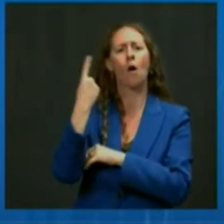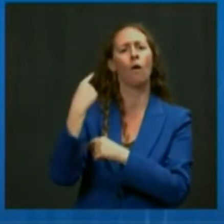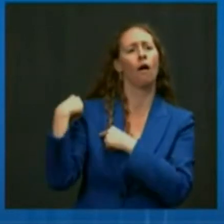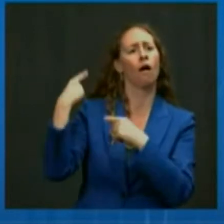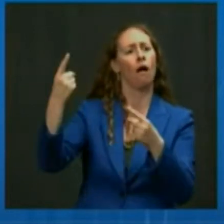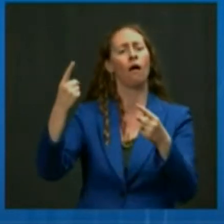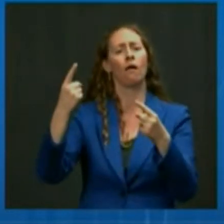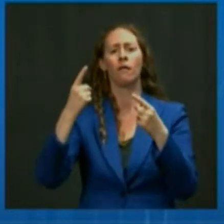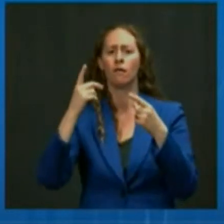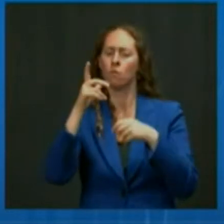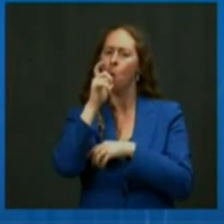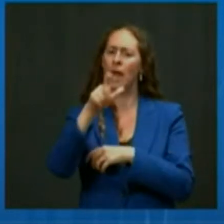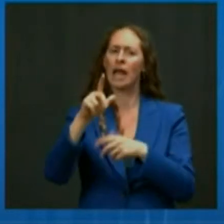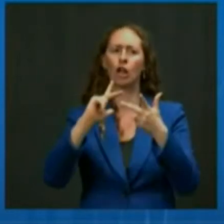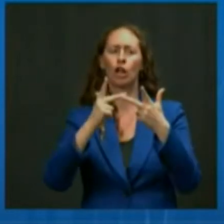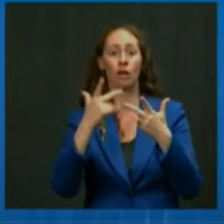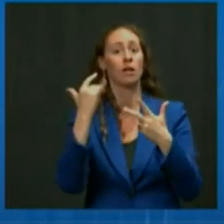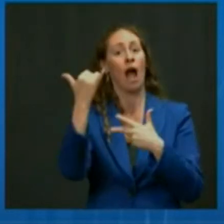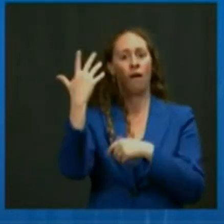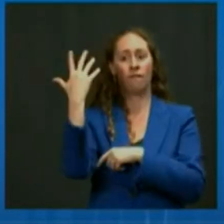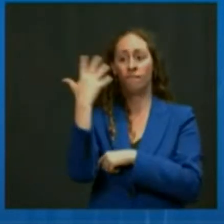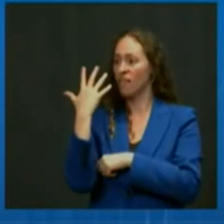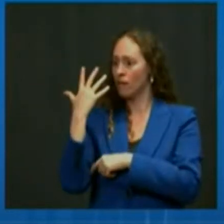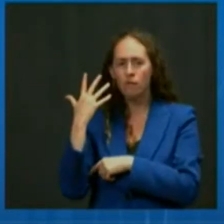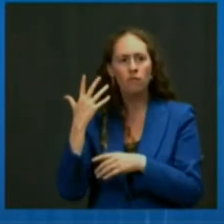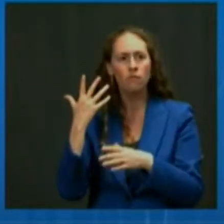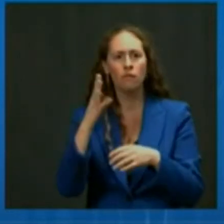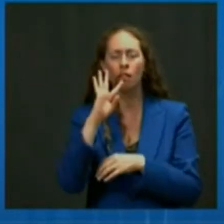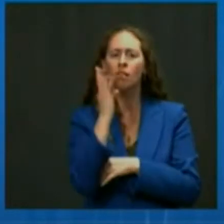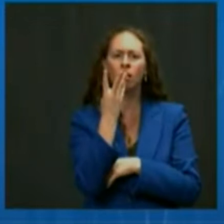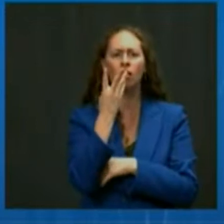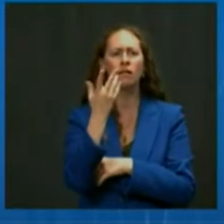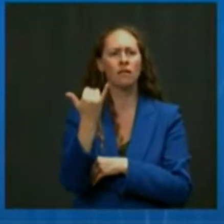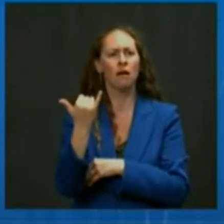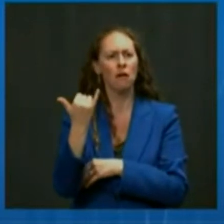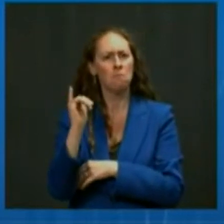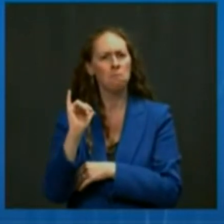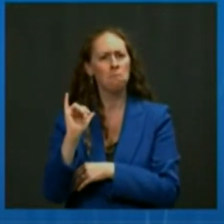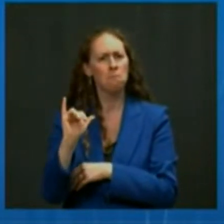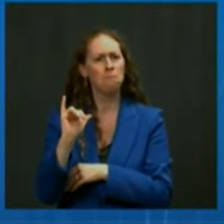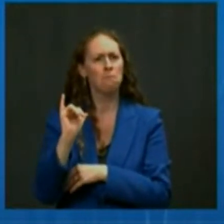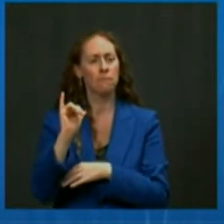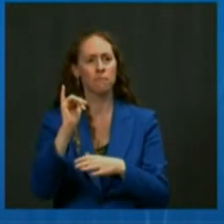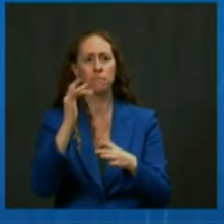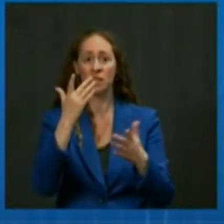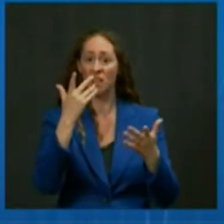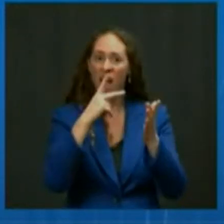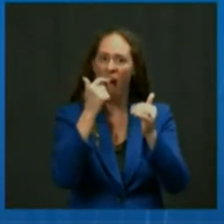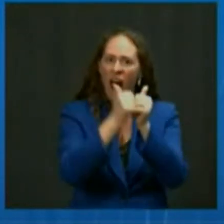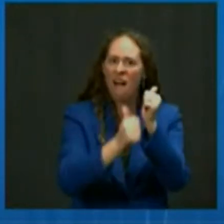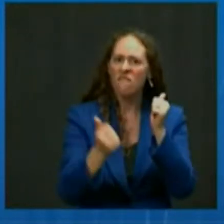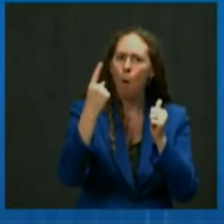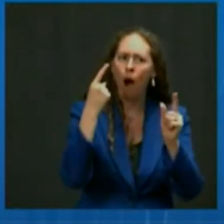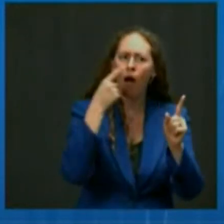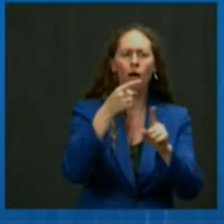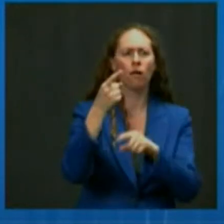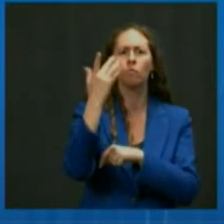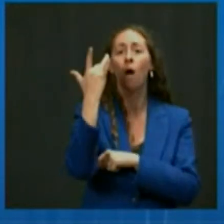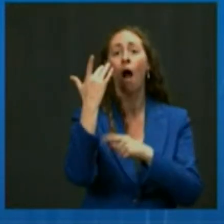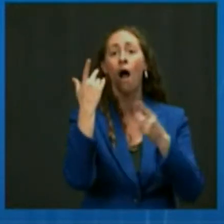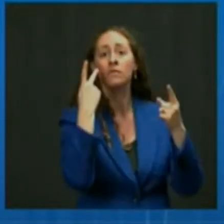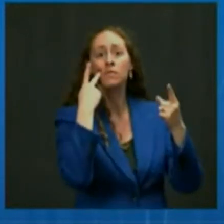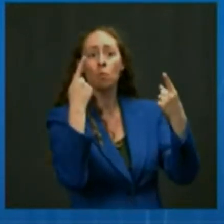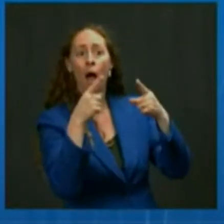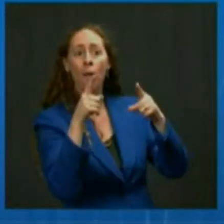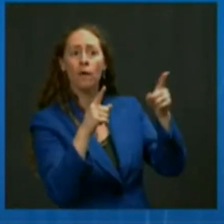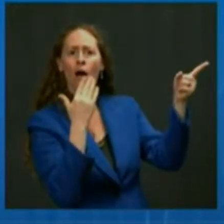only are they being announced, they're being announced for everyone. Is it the Israeli data in particular that changed your mind?